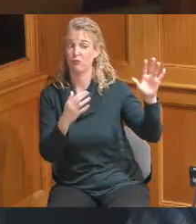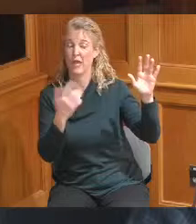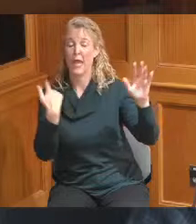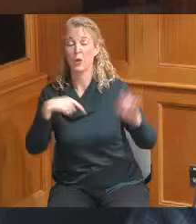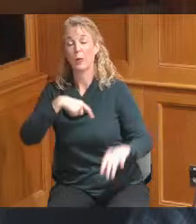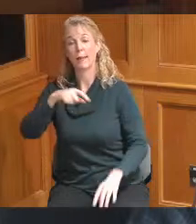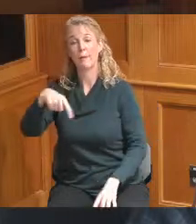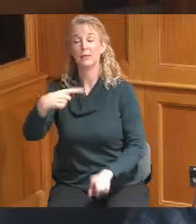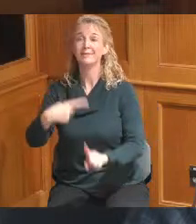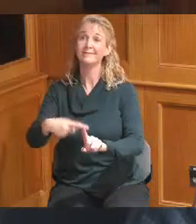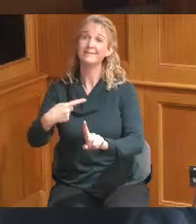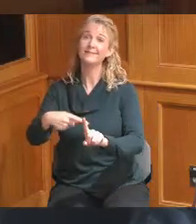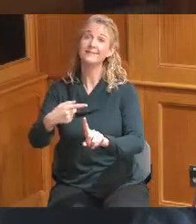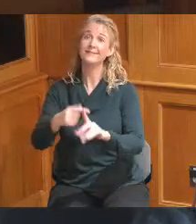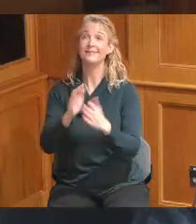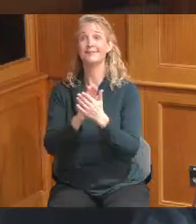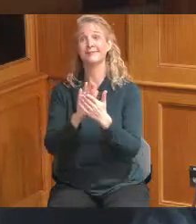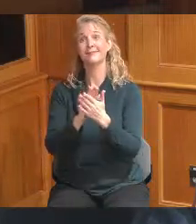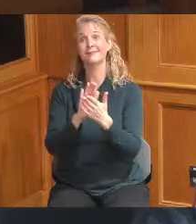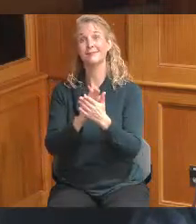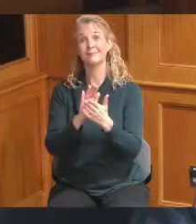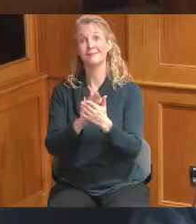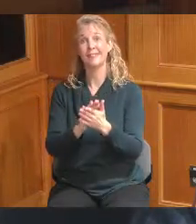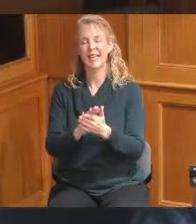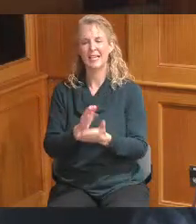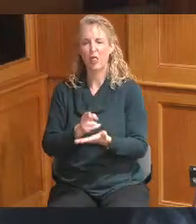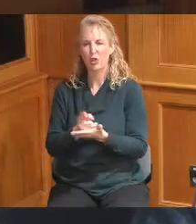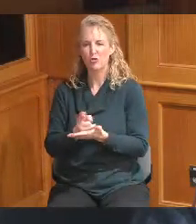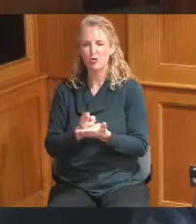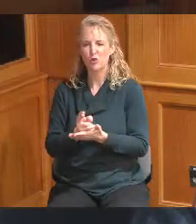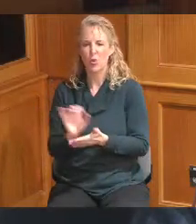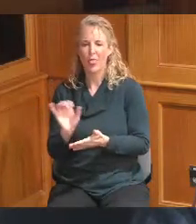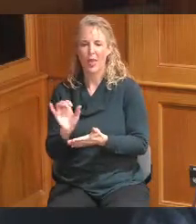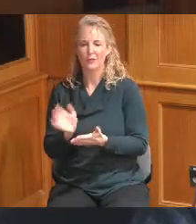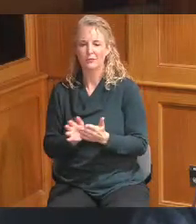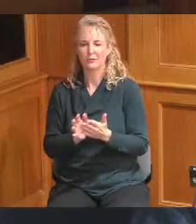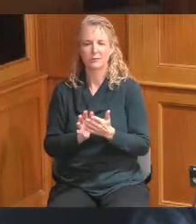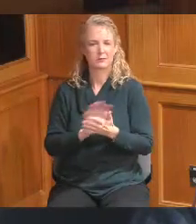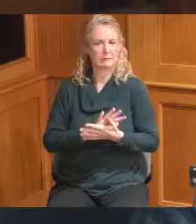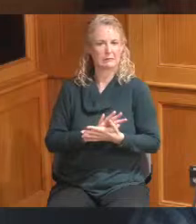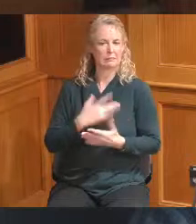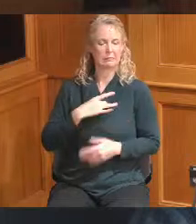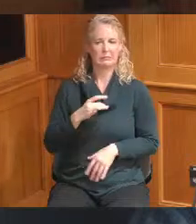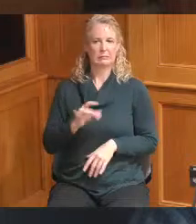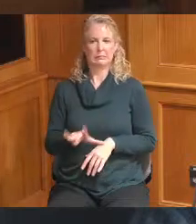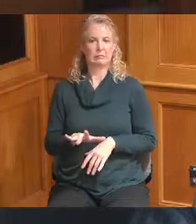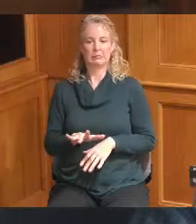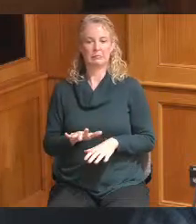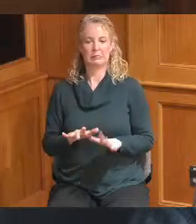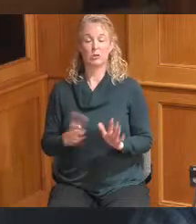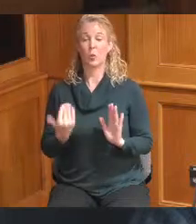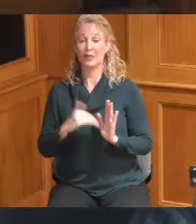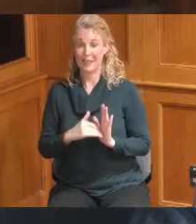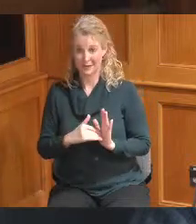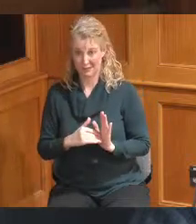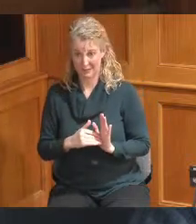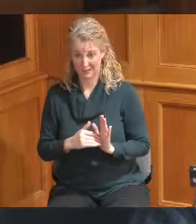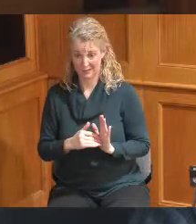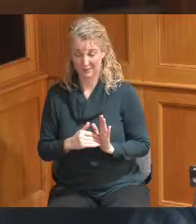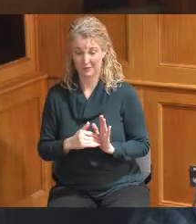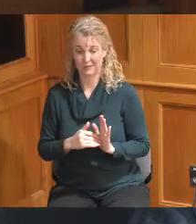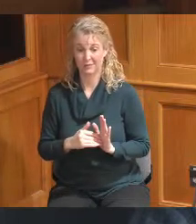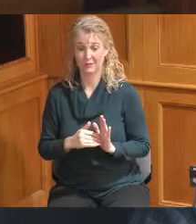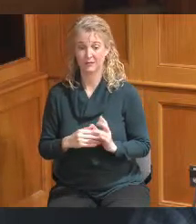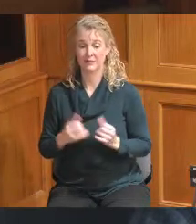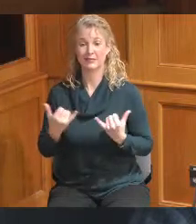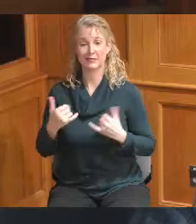nice things and don't come out with the truth. And, you know, I didn't like that. So again, you know, I'll go with it